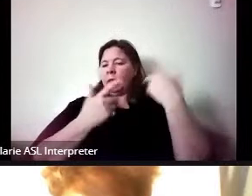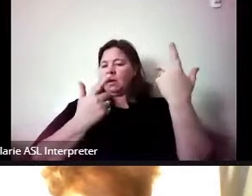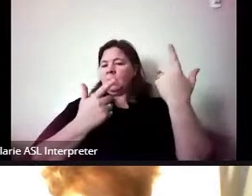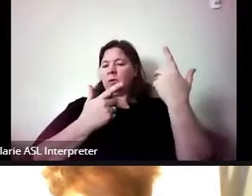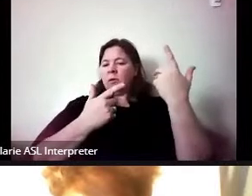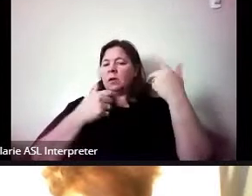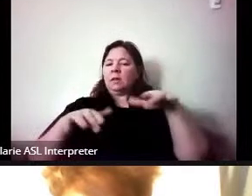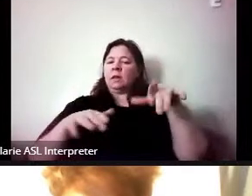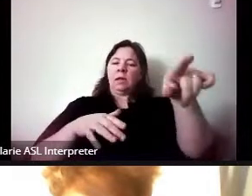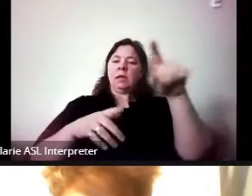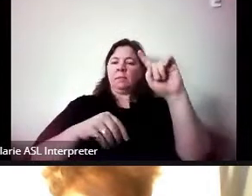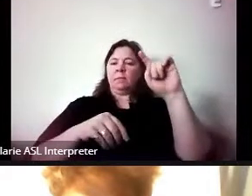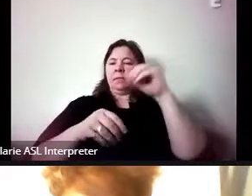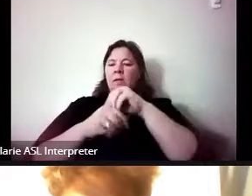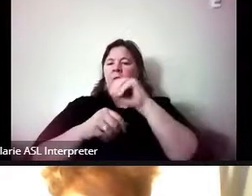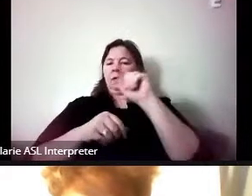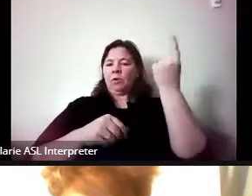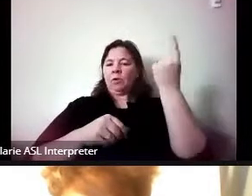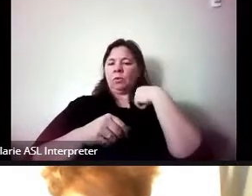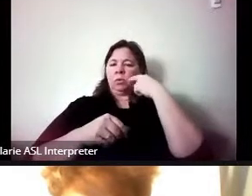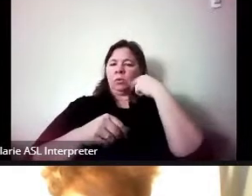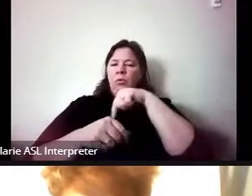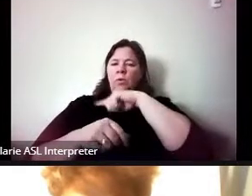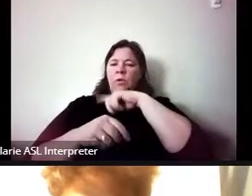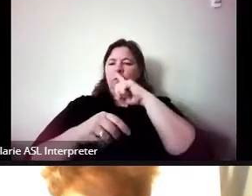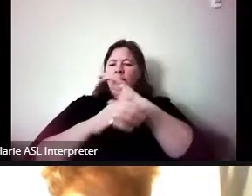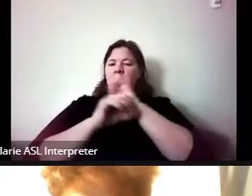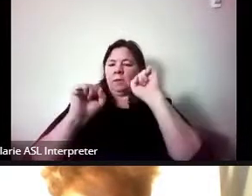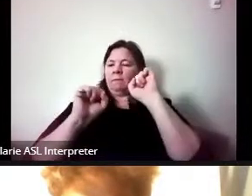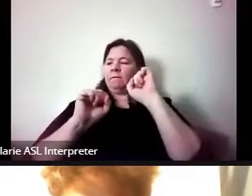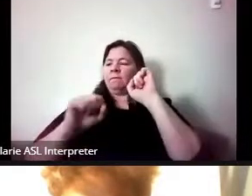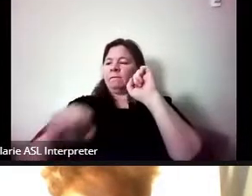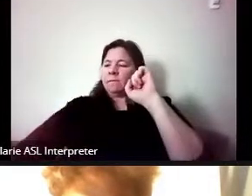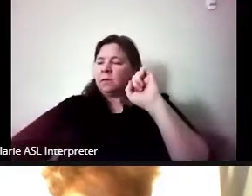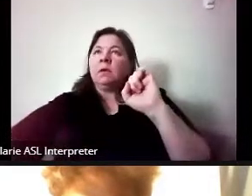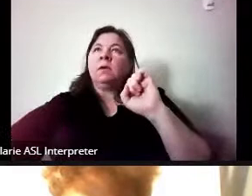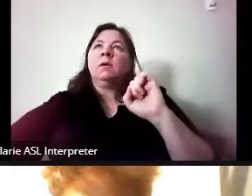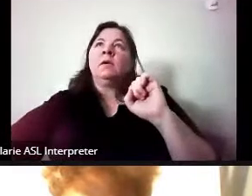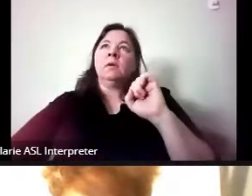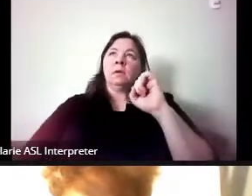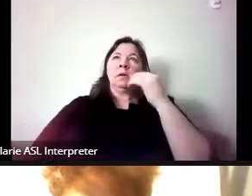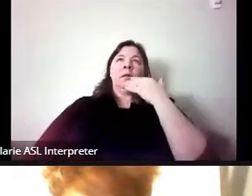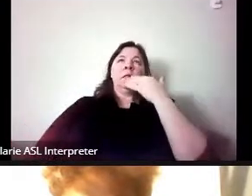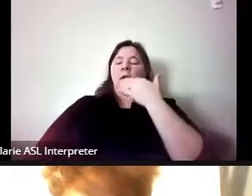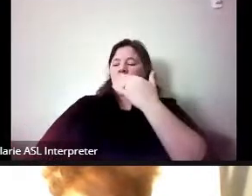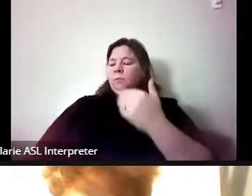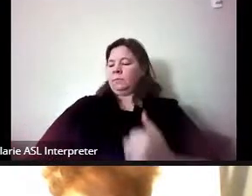let him in. I think let's just be safe. Gotcha. That we can definitely let him in. Thank you very much.